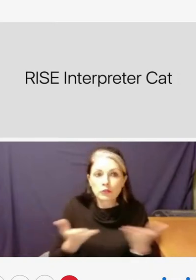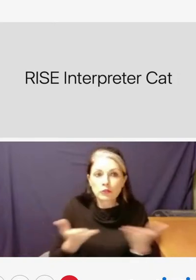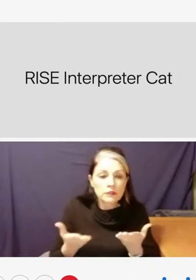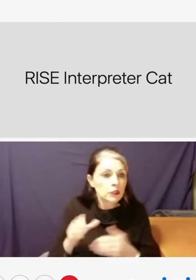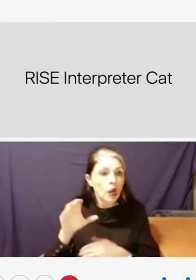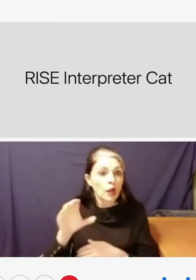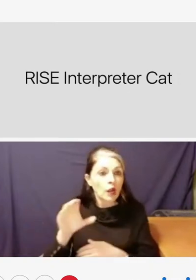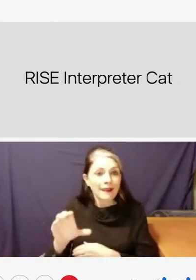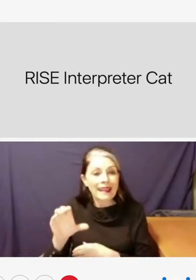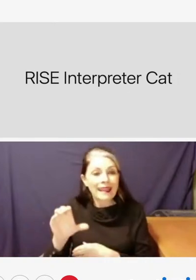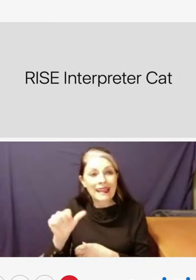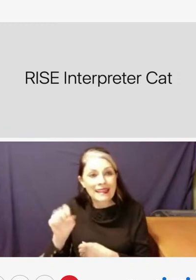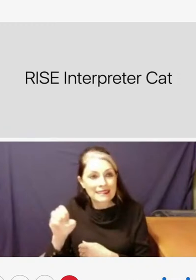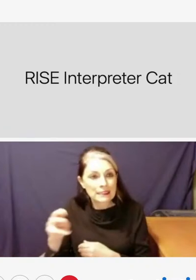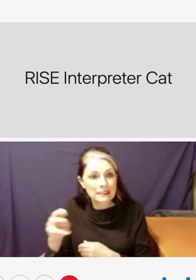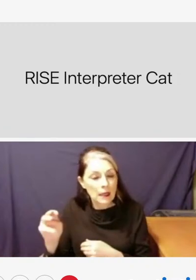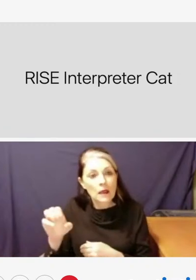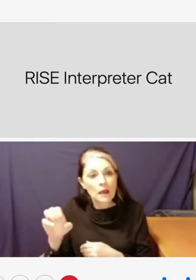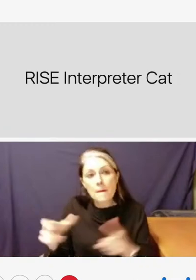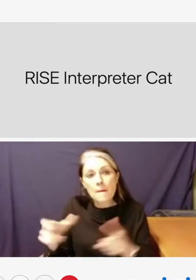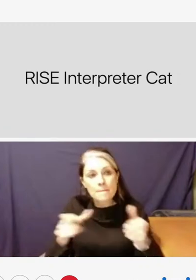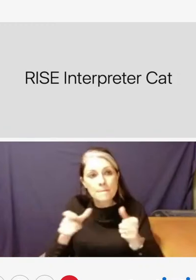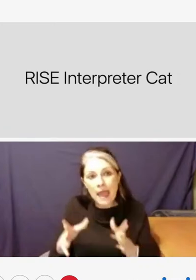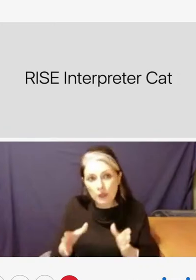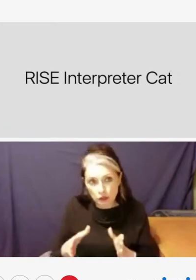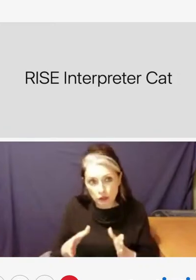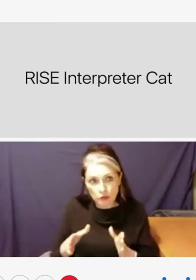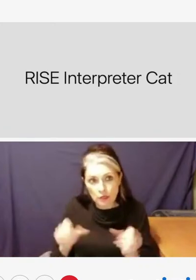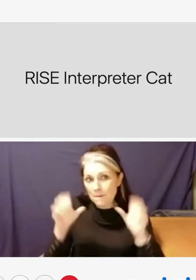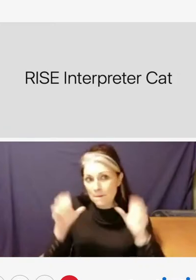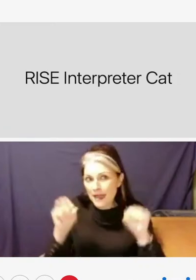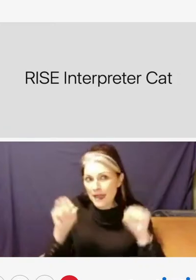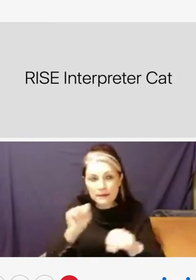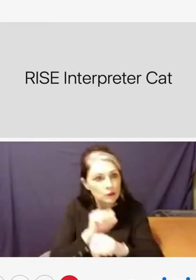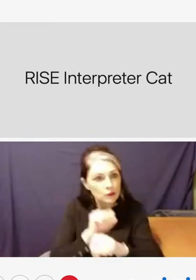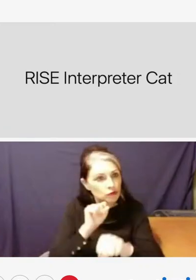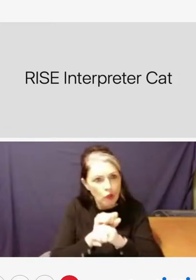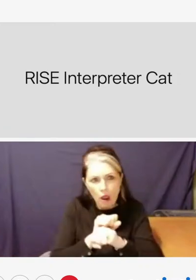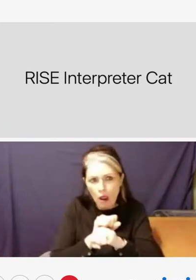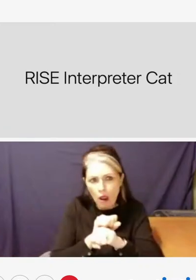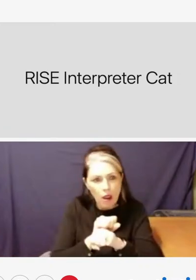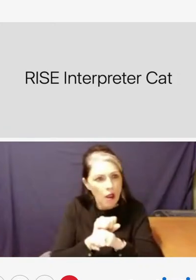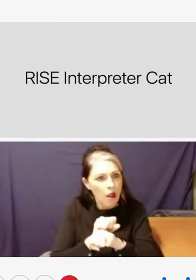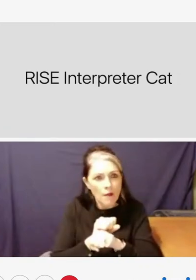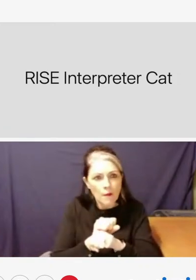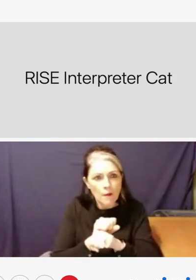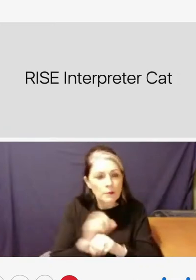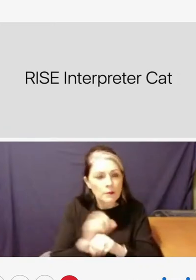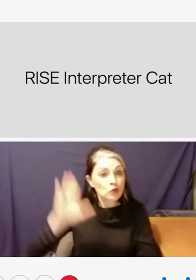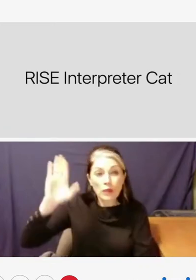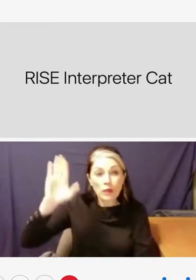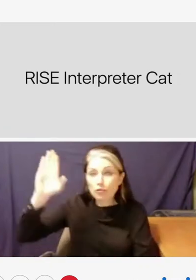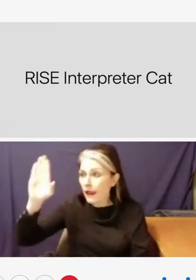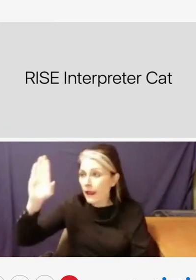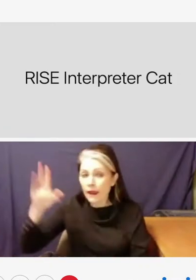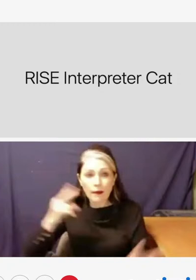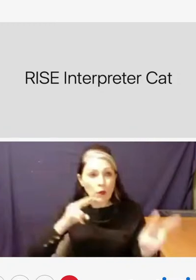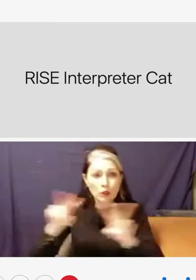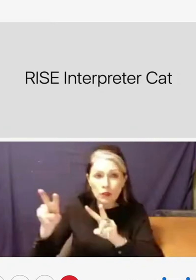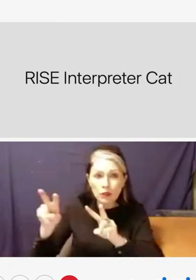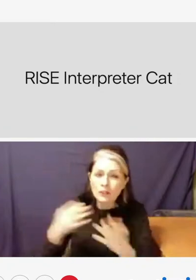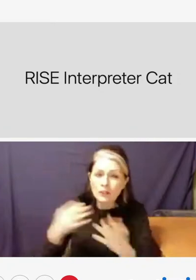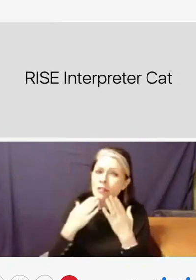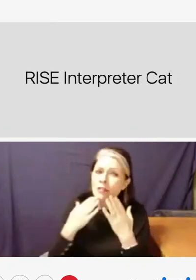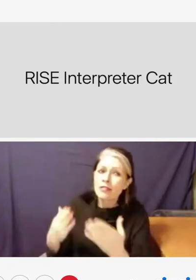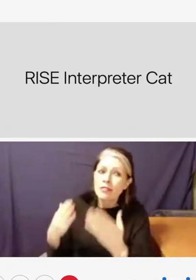remissed if I didn't at least acknowledge our case managers that may be in attendance if you can just please raise your hand thank you so much we have six uh